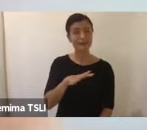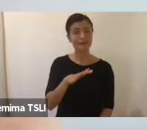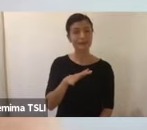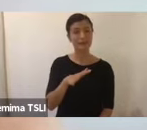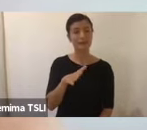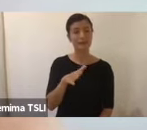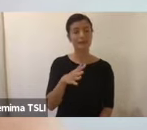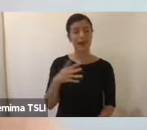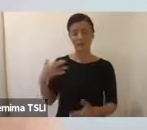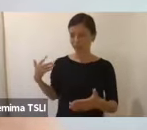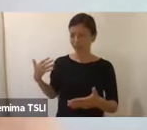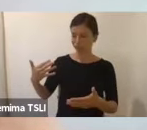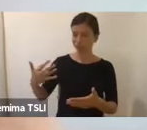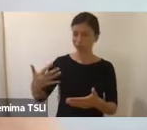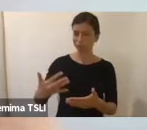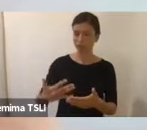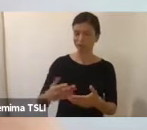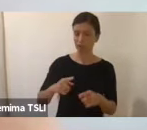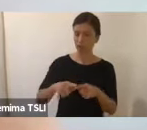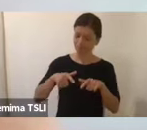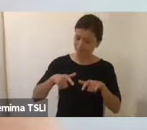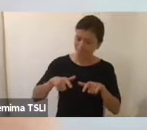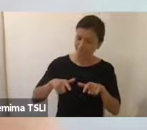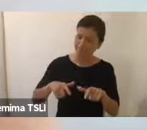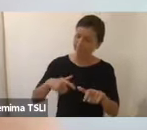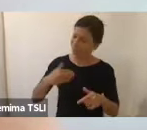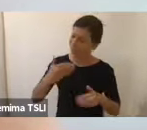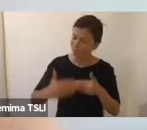and it feels like there's still long way to go